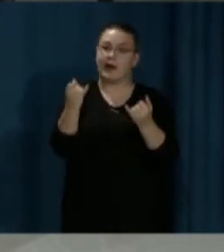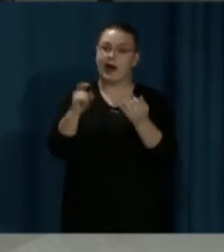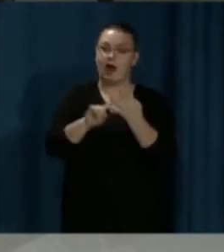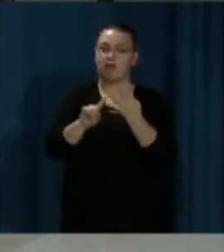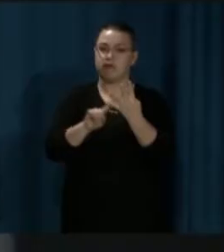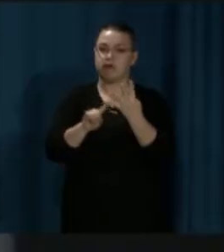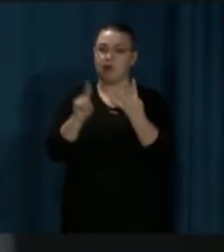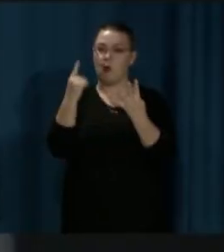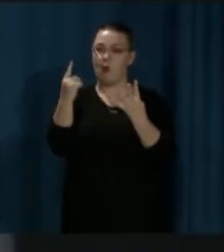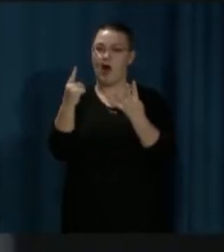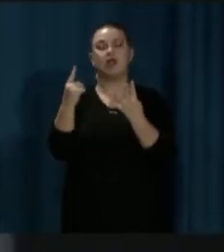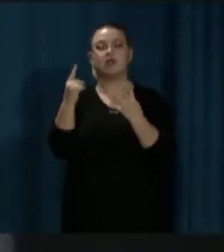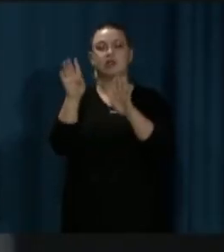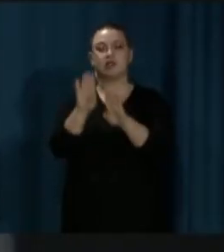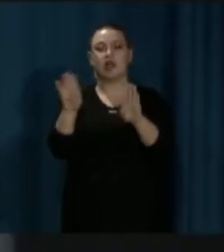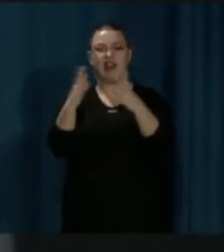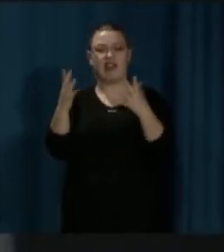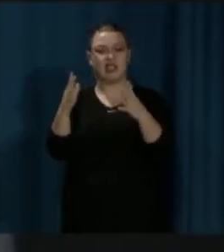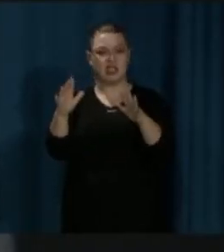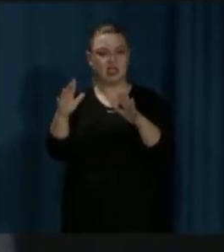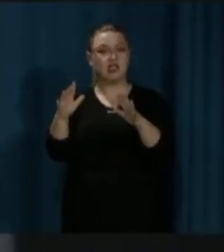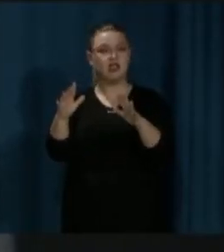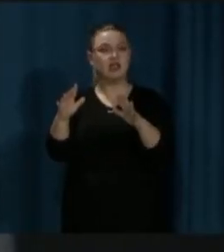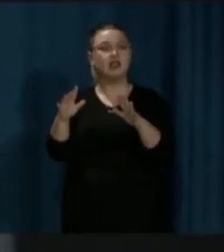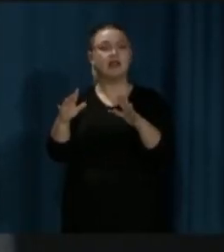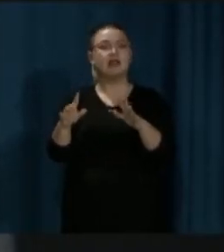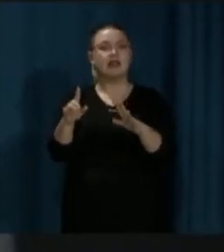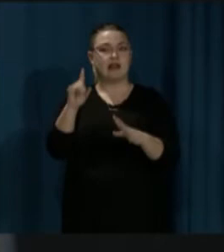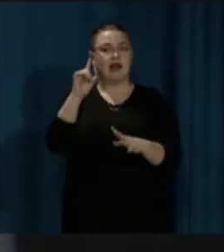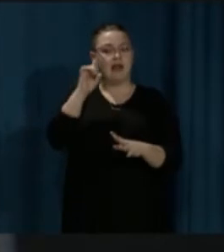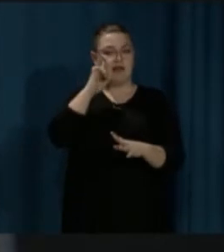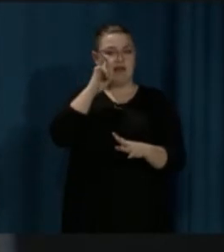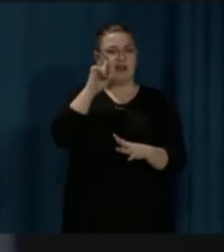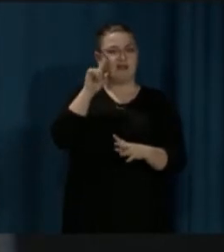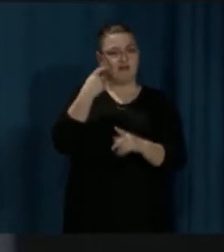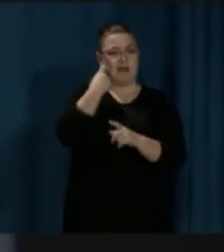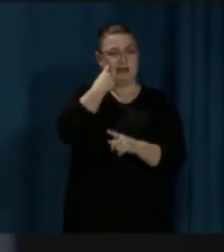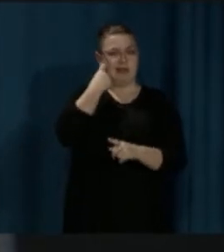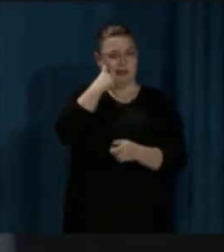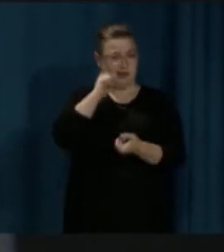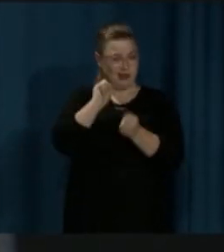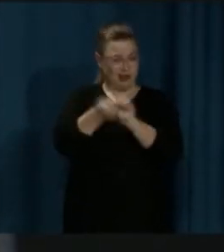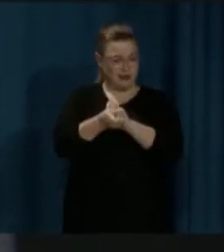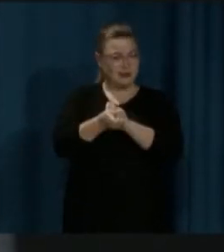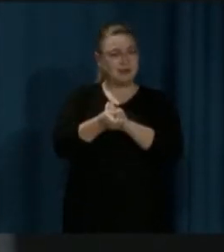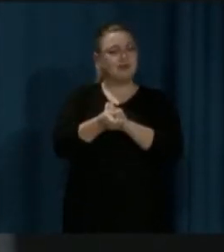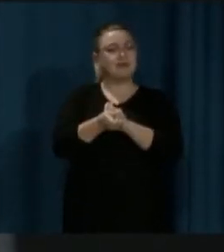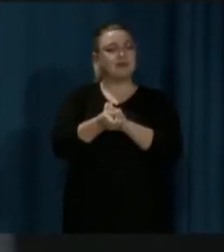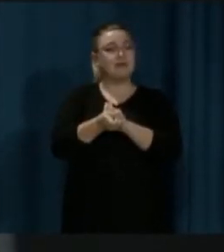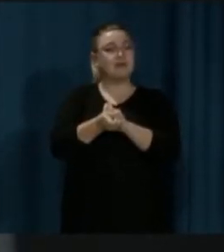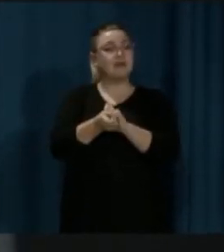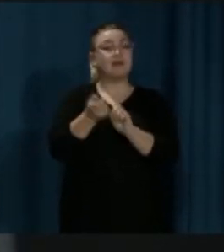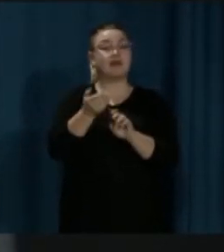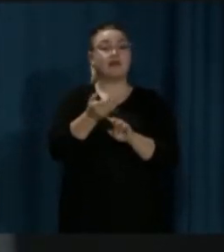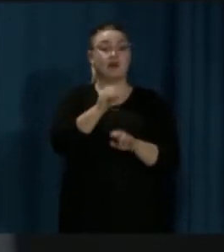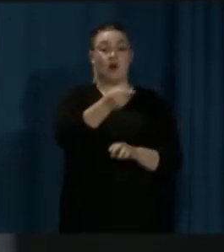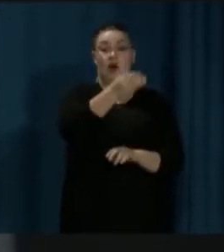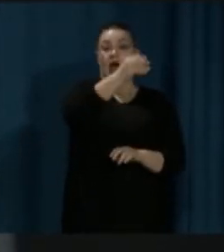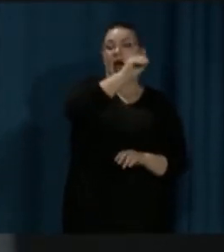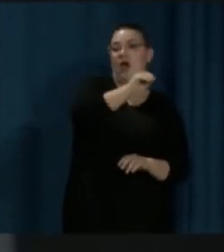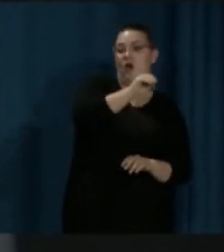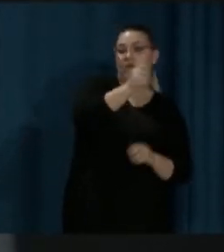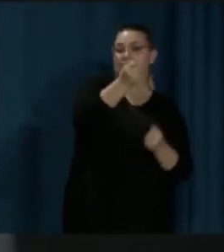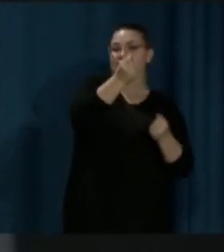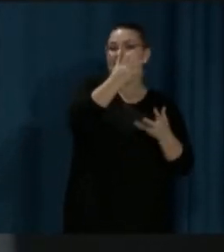correct? Yeah, I think those are the big changes that have happened in Ohio. The number of changes that have happened in Ohio recently are